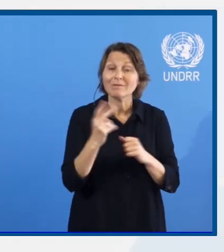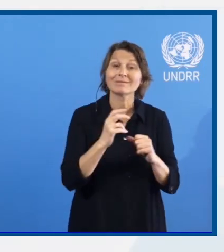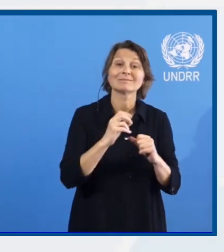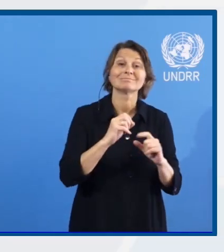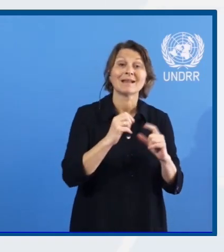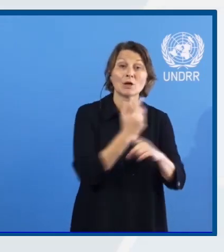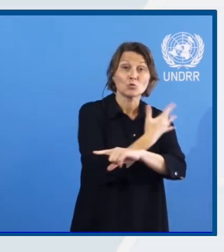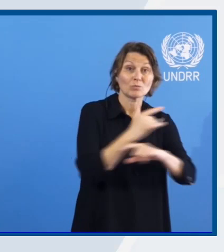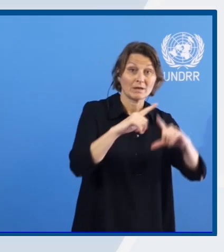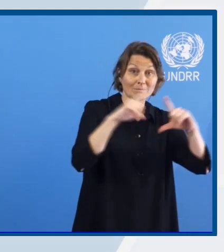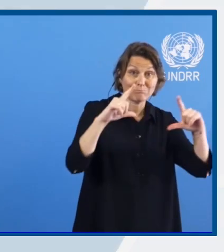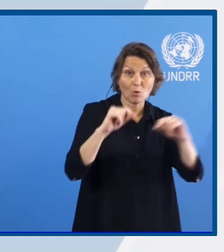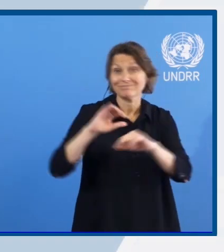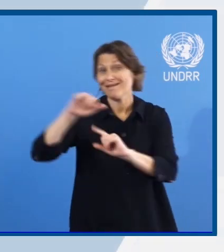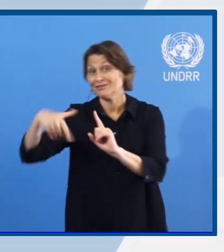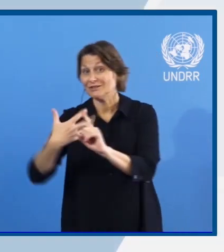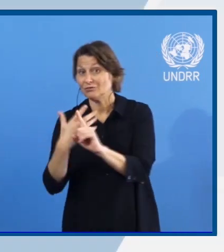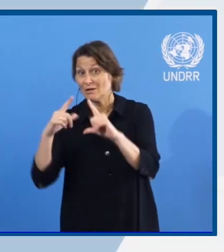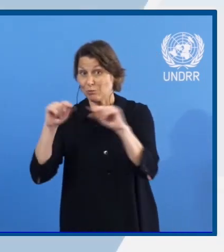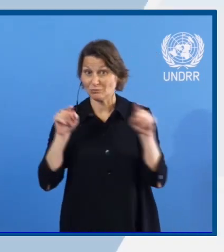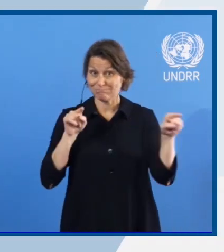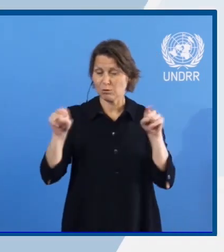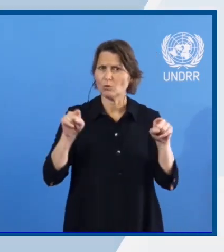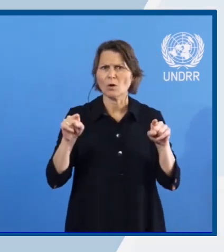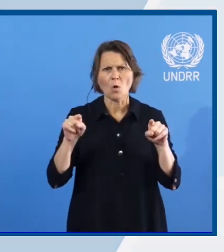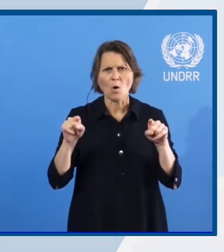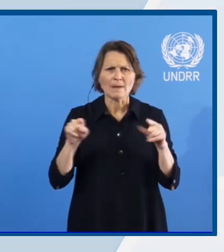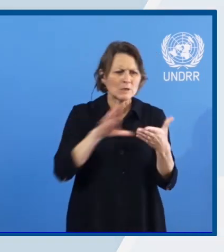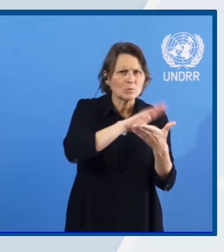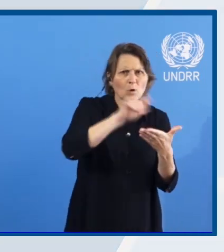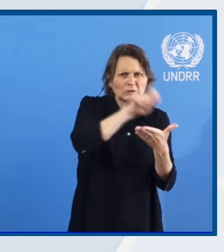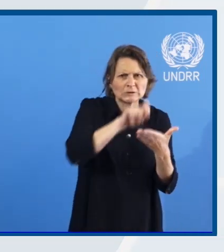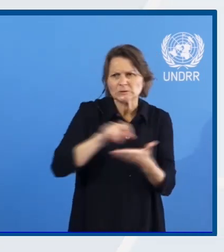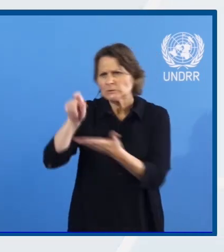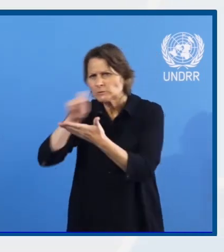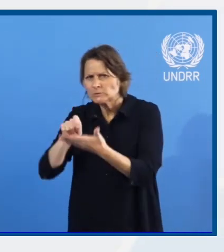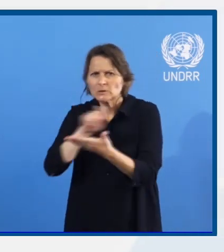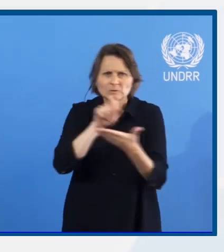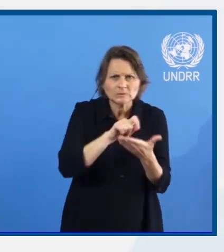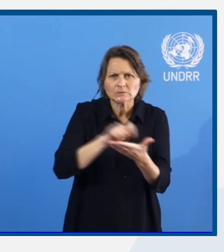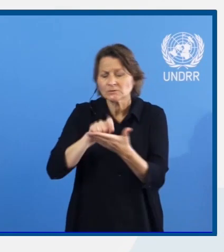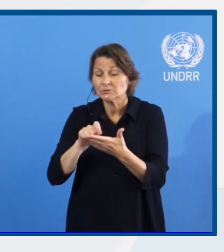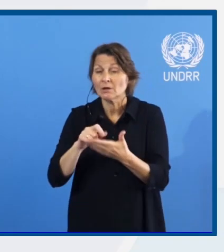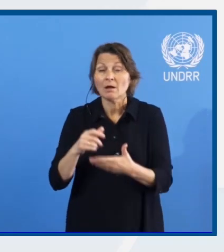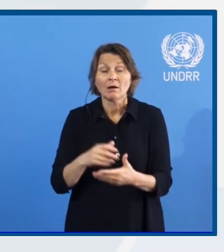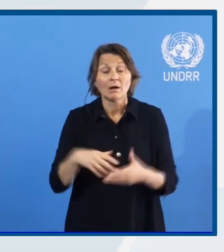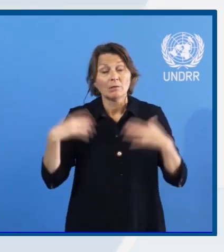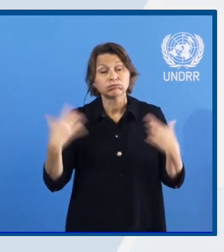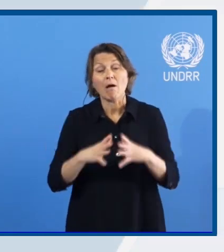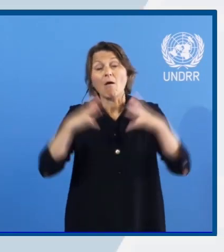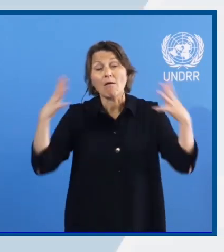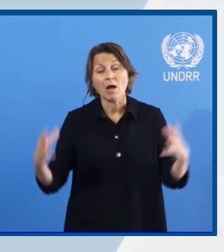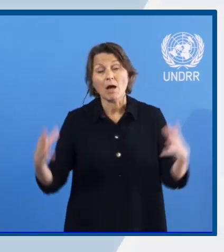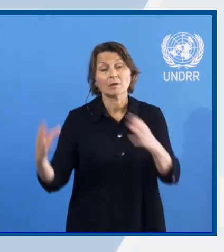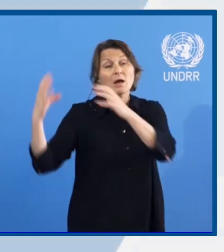heavy reporting, but at the same time, and I'm sure Niels knows it better than me, they do not come with a